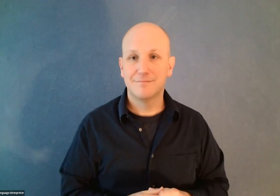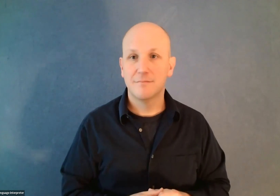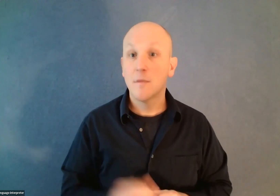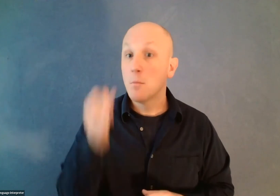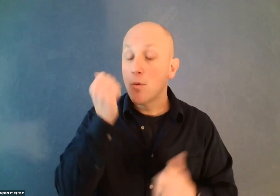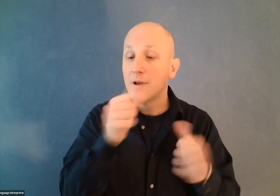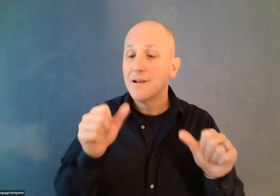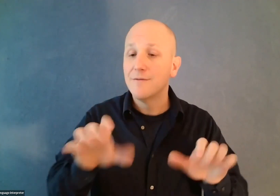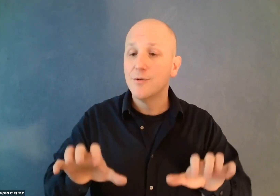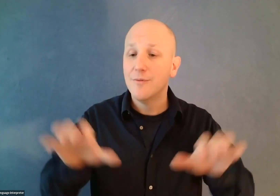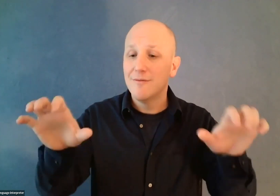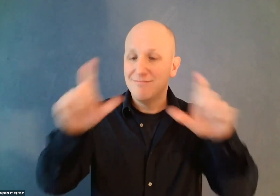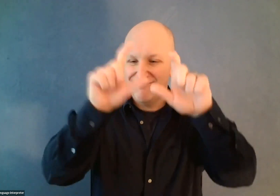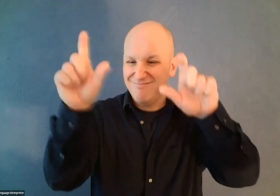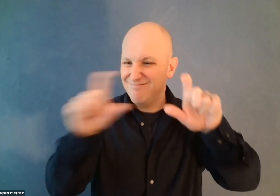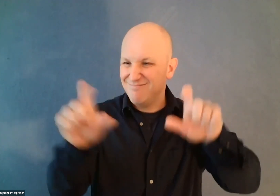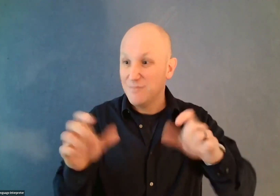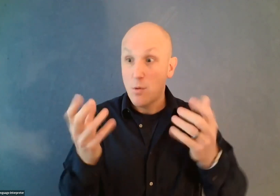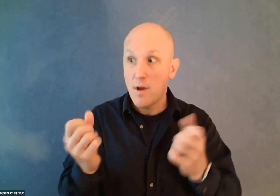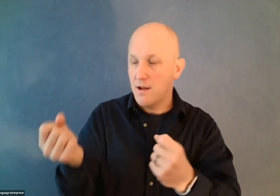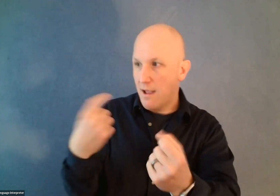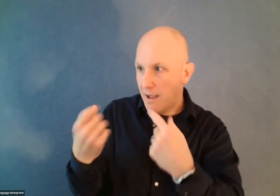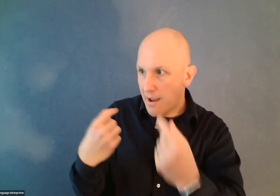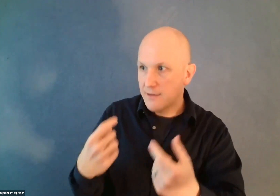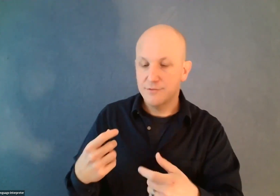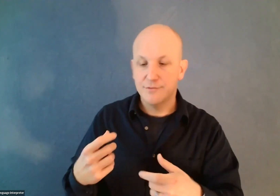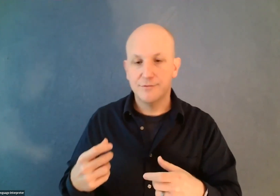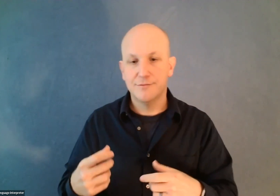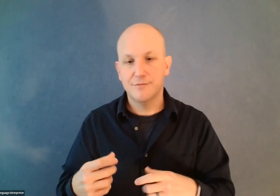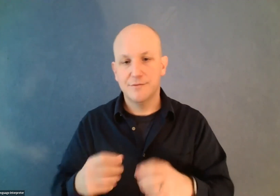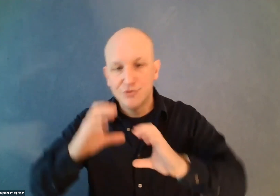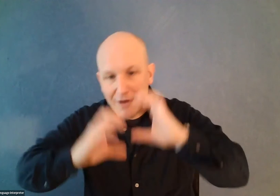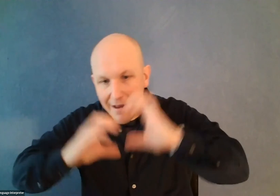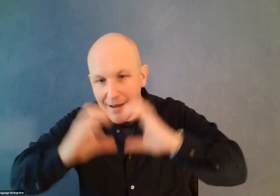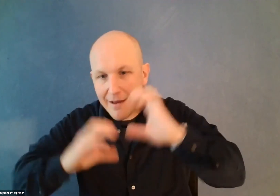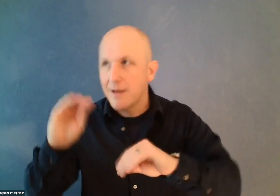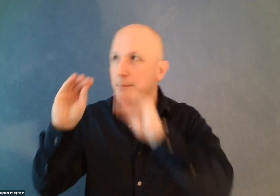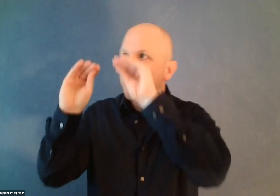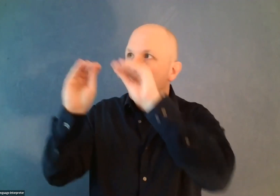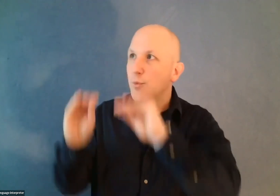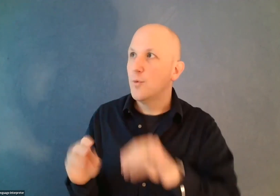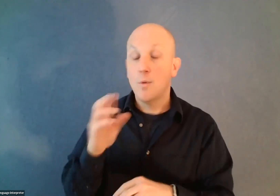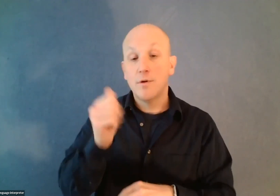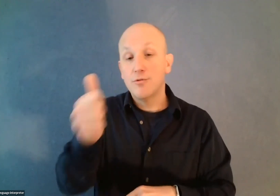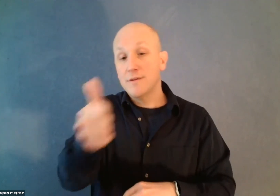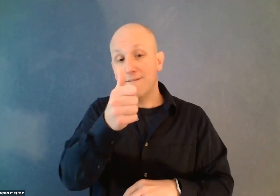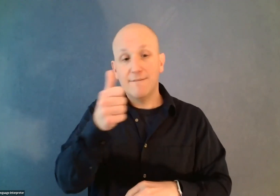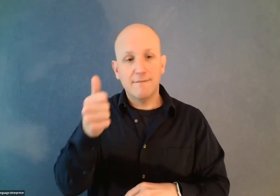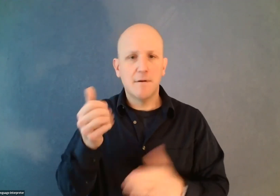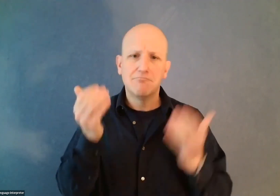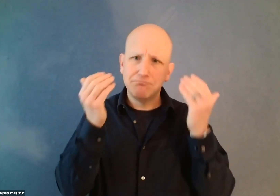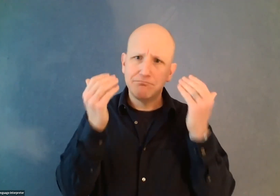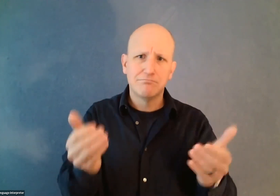wants to ask questions either in chat or on your own, please feel free. We would love to hear what you want to hear from our